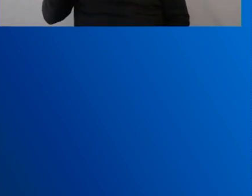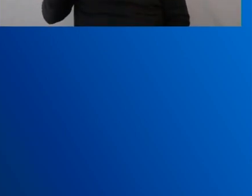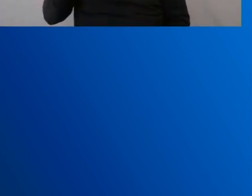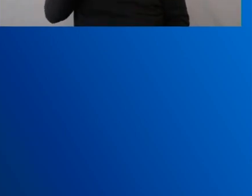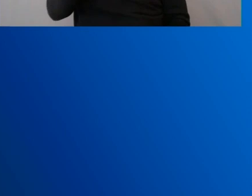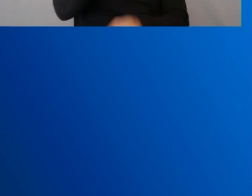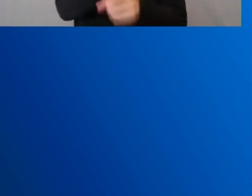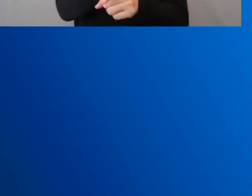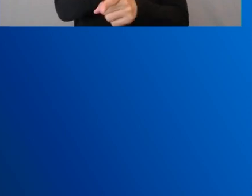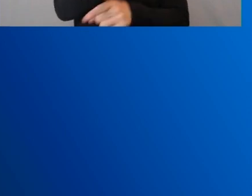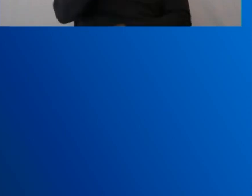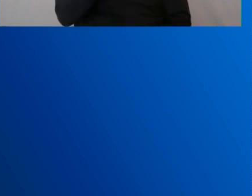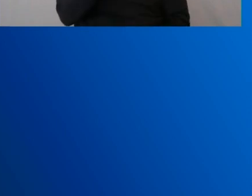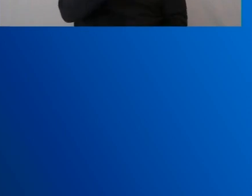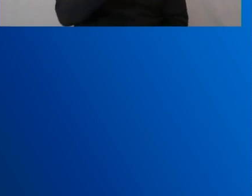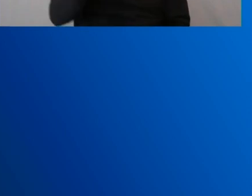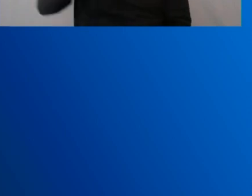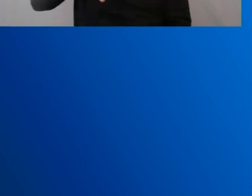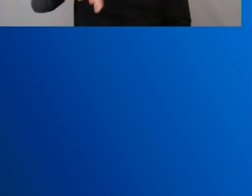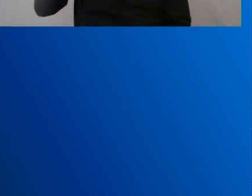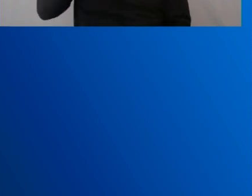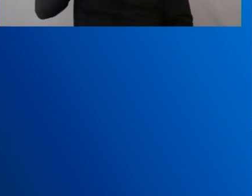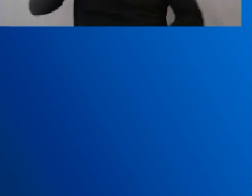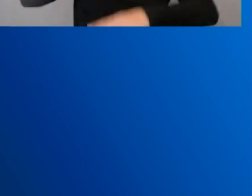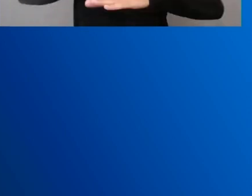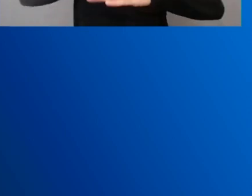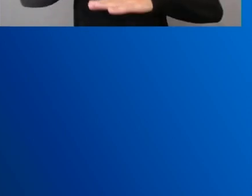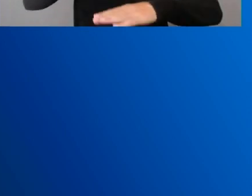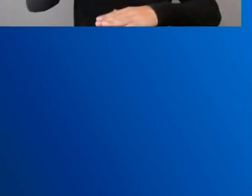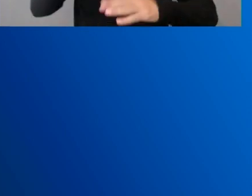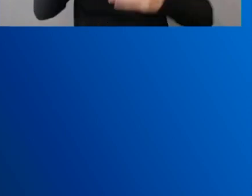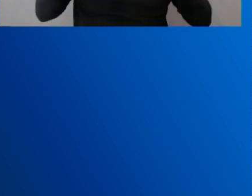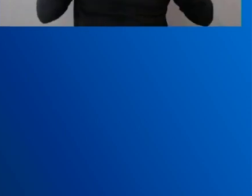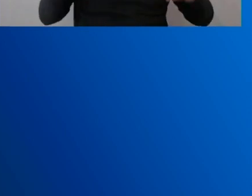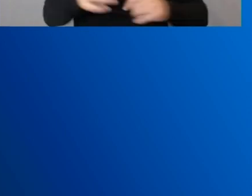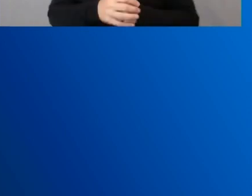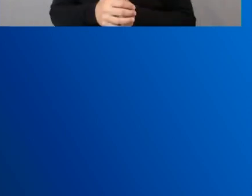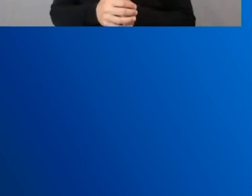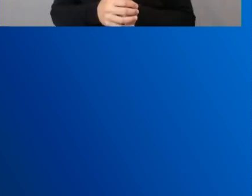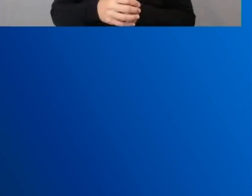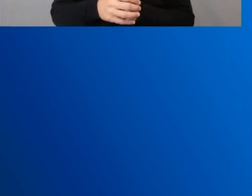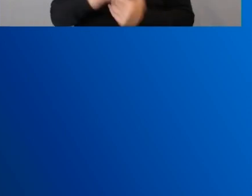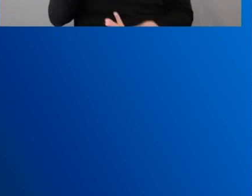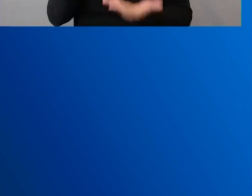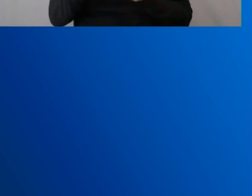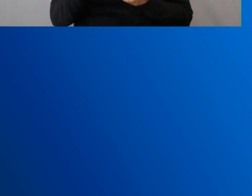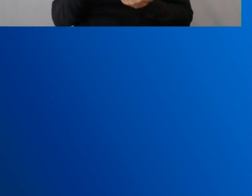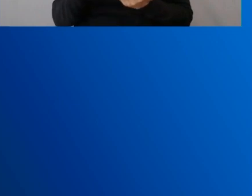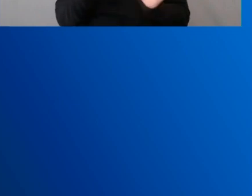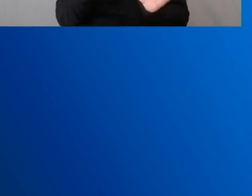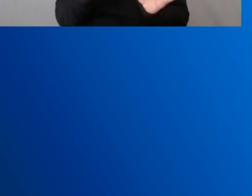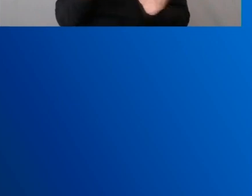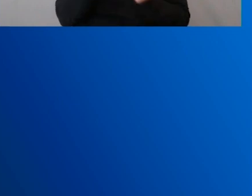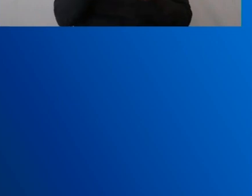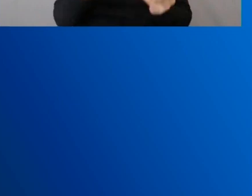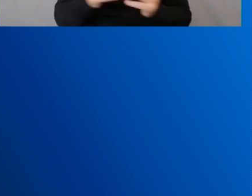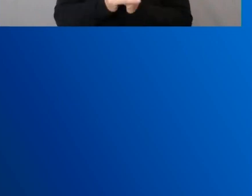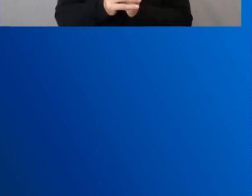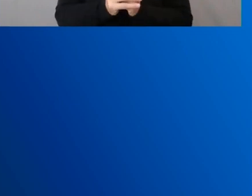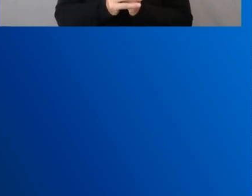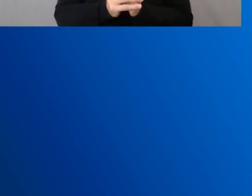sending some minimal information here with the contract. So you can see we have the order and we have the user ID. Now, these are